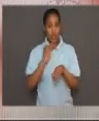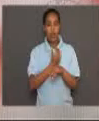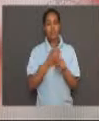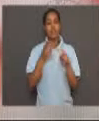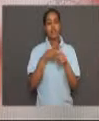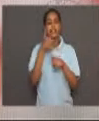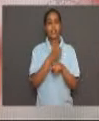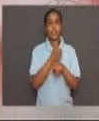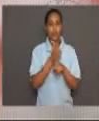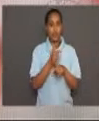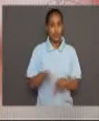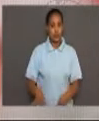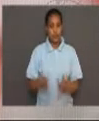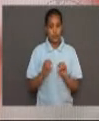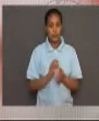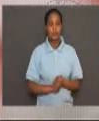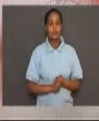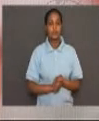our first activity, students.